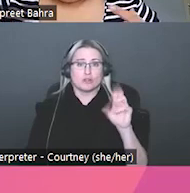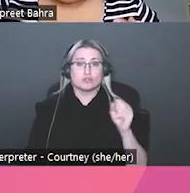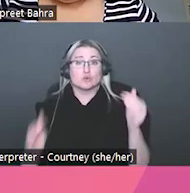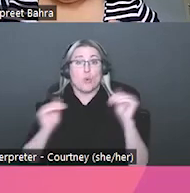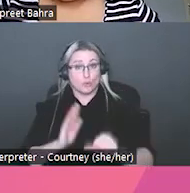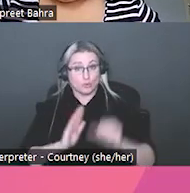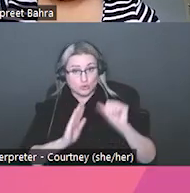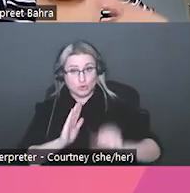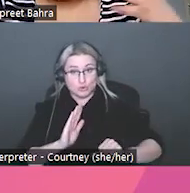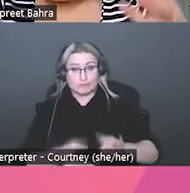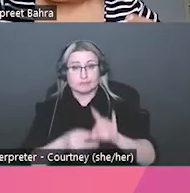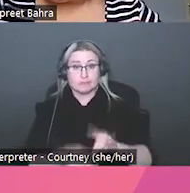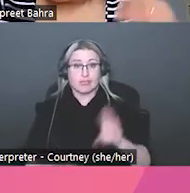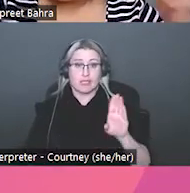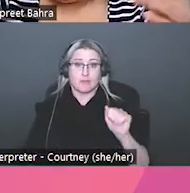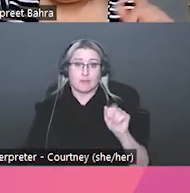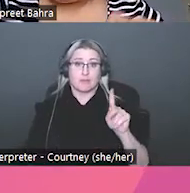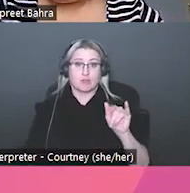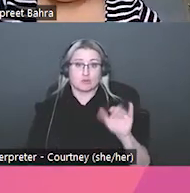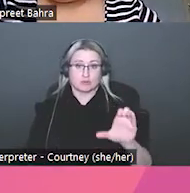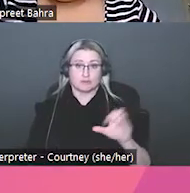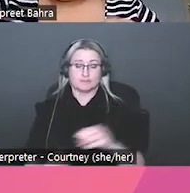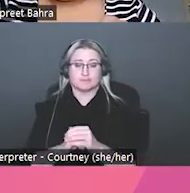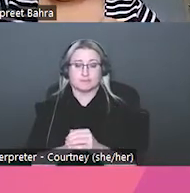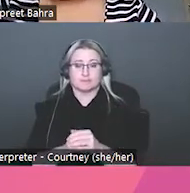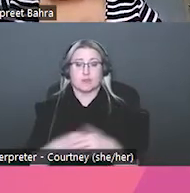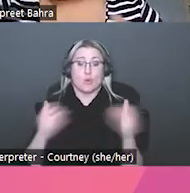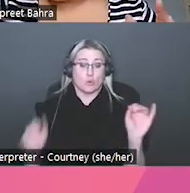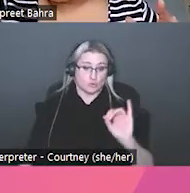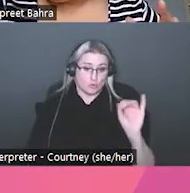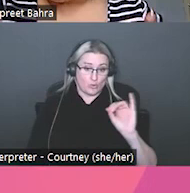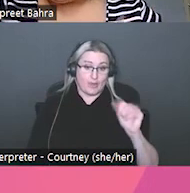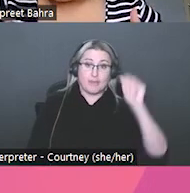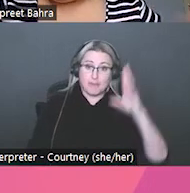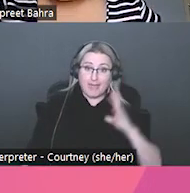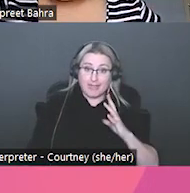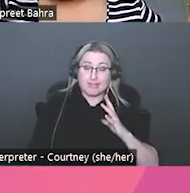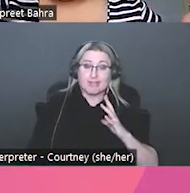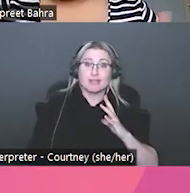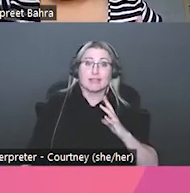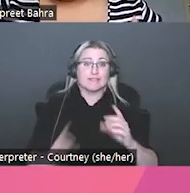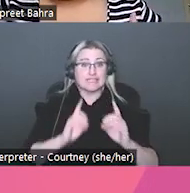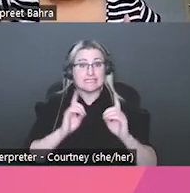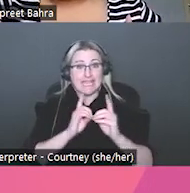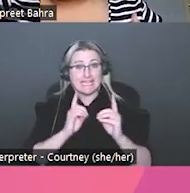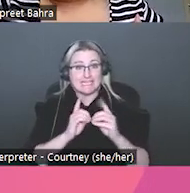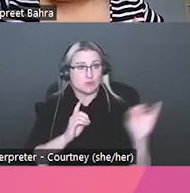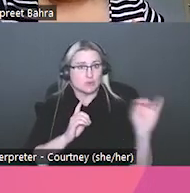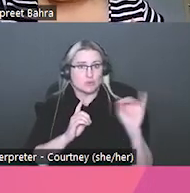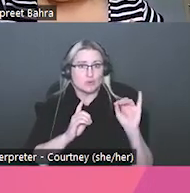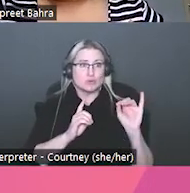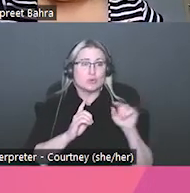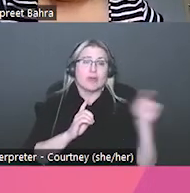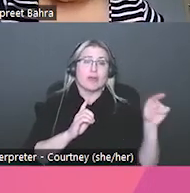here also is that the male and thin normative gaze within the dating world became a force of its own, as I saw